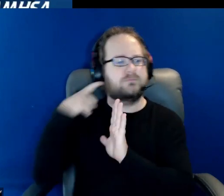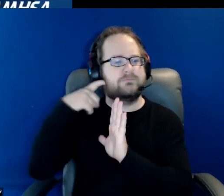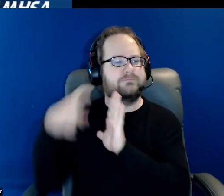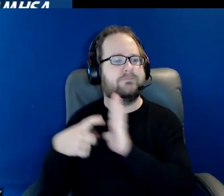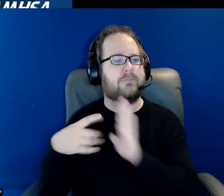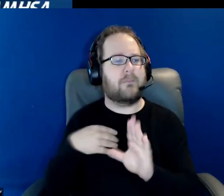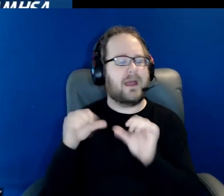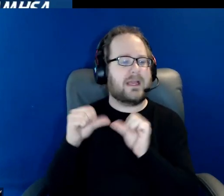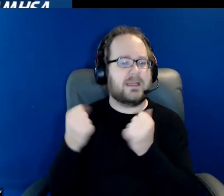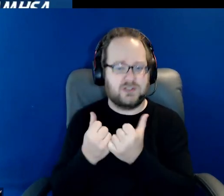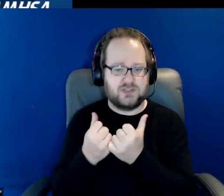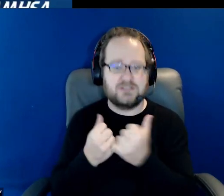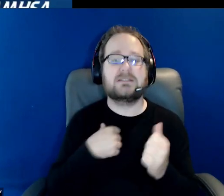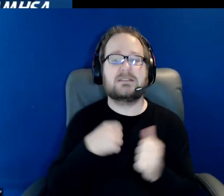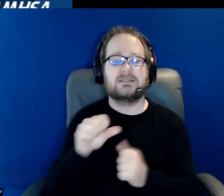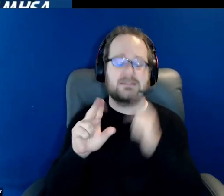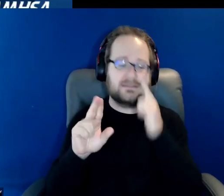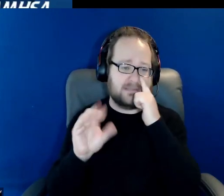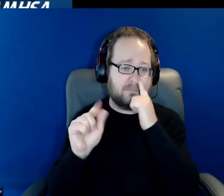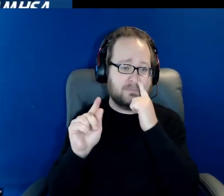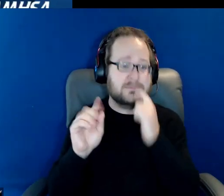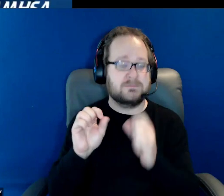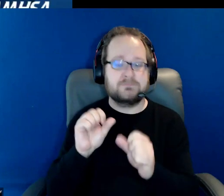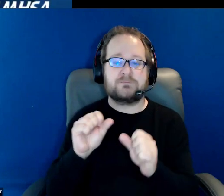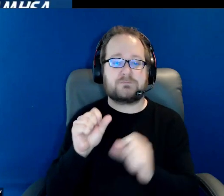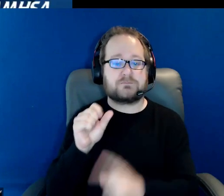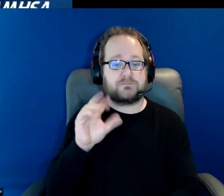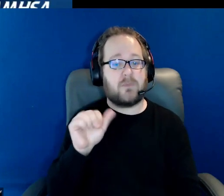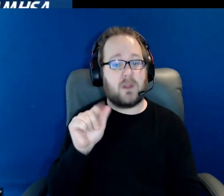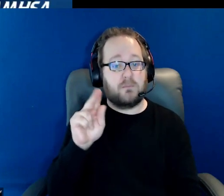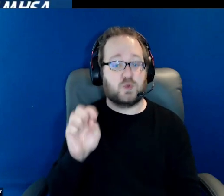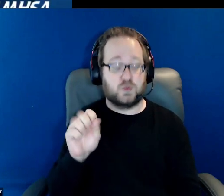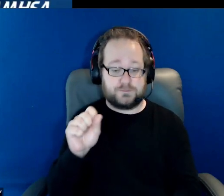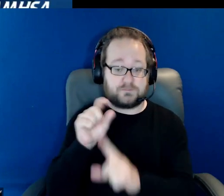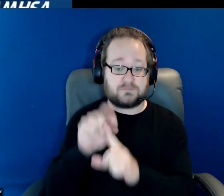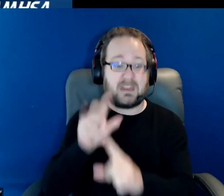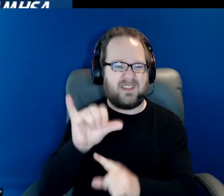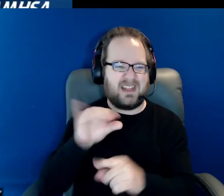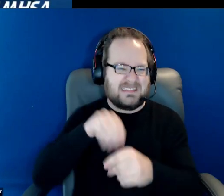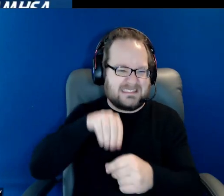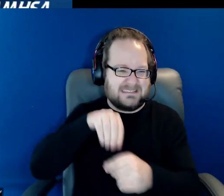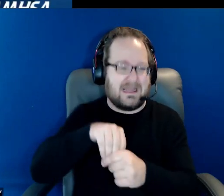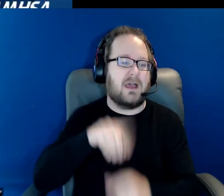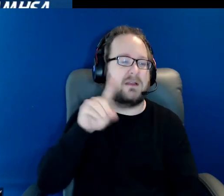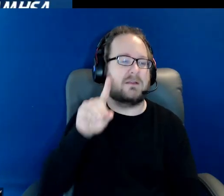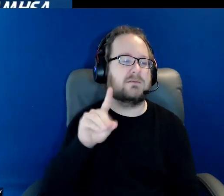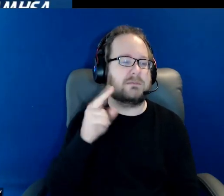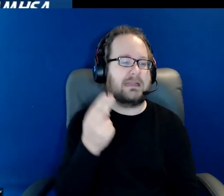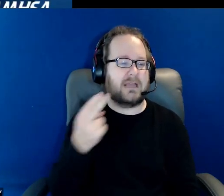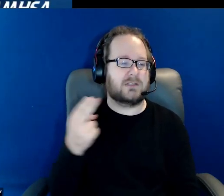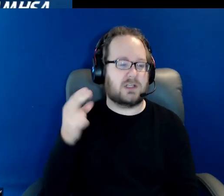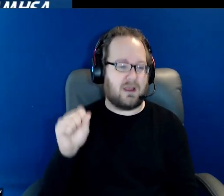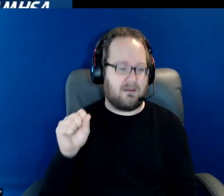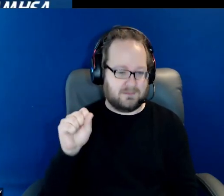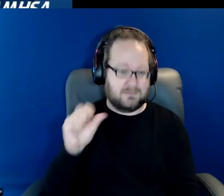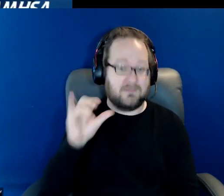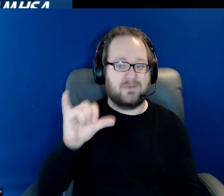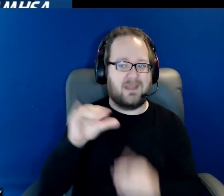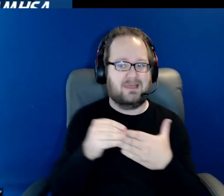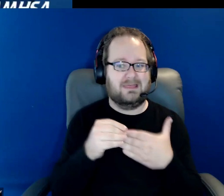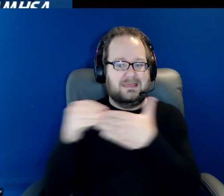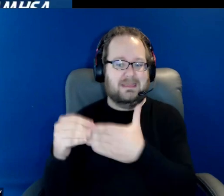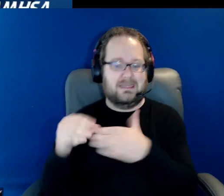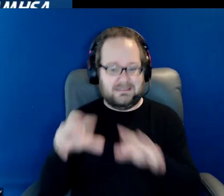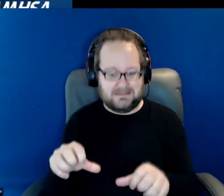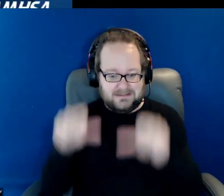Services Administration, which is the agency within the United States Department of Health and Human Services that leads public efforts